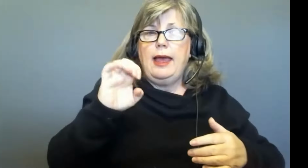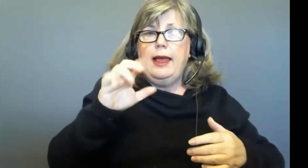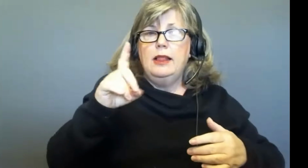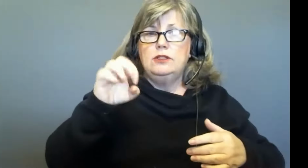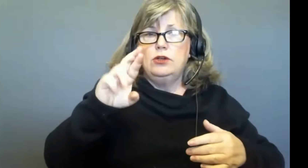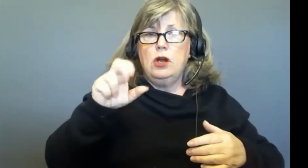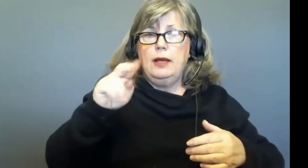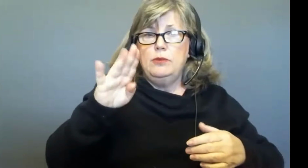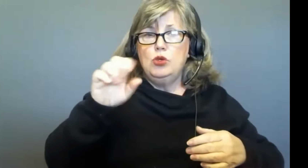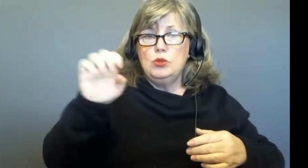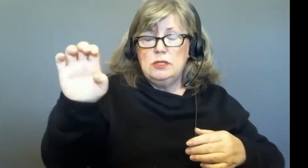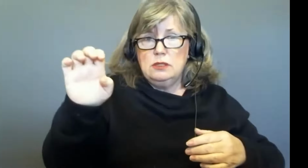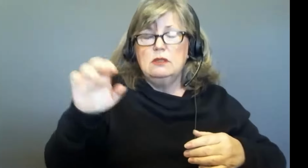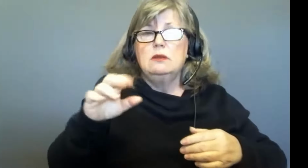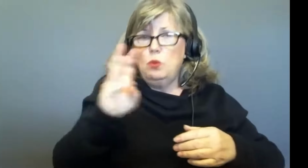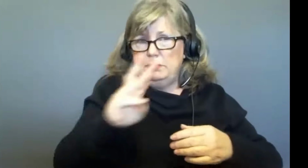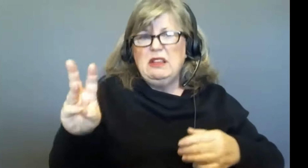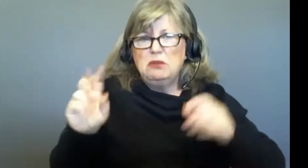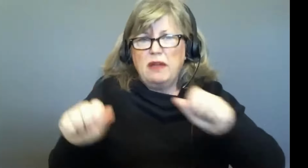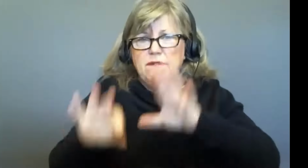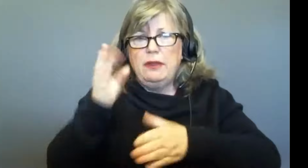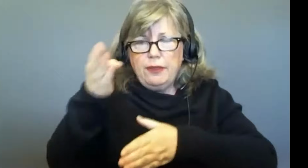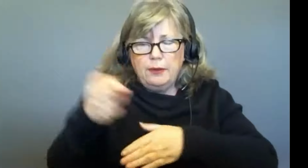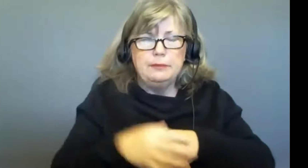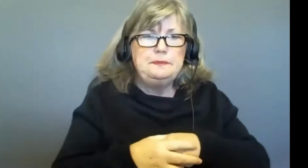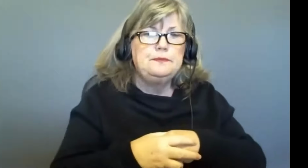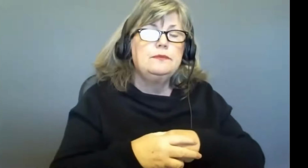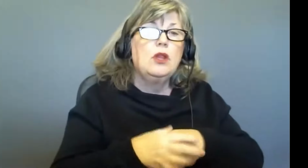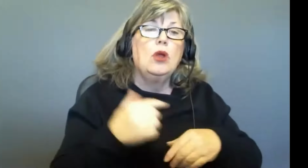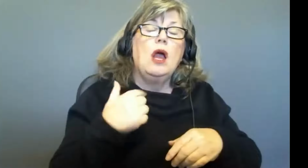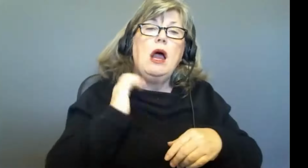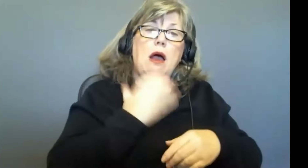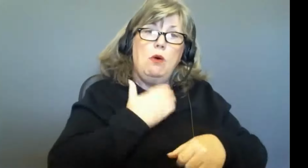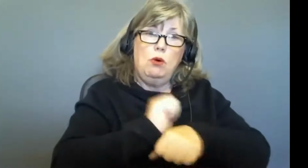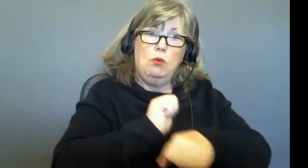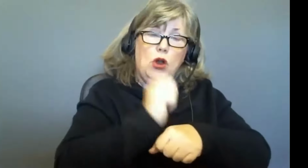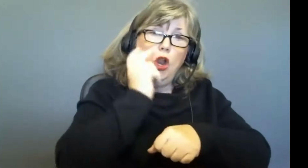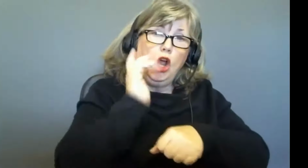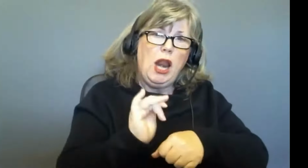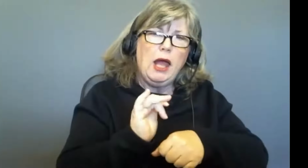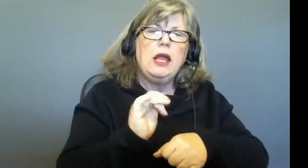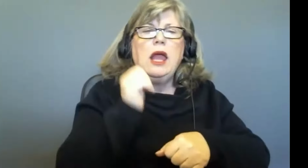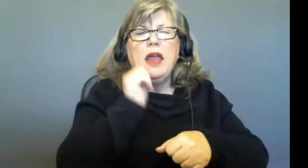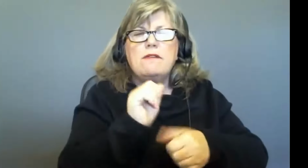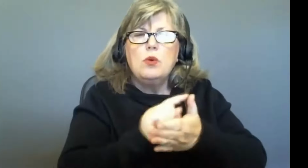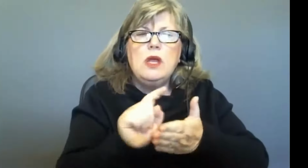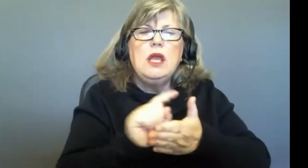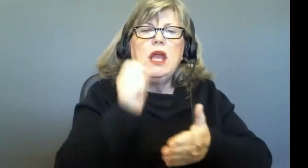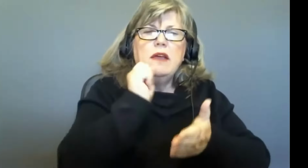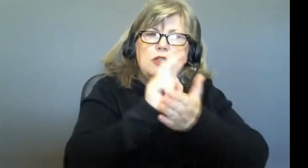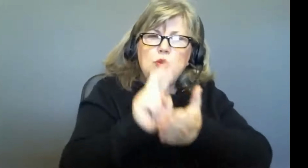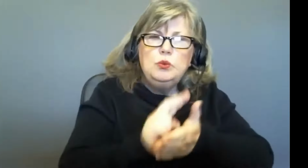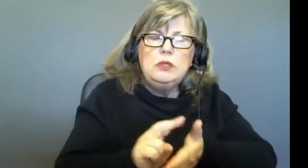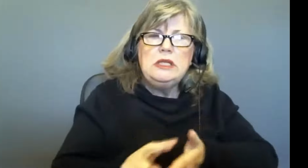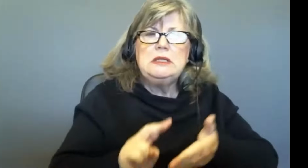website. So what have we been doing? Well, not only did we talk every week or 2 weeks, but also we